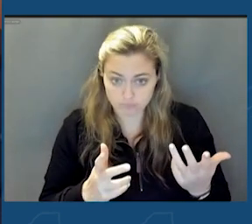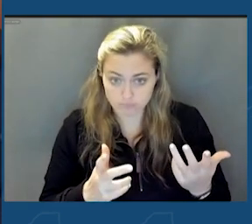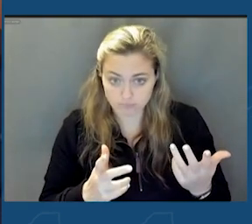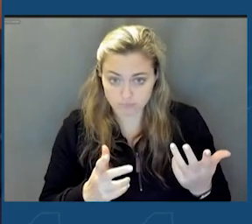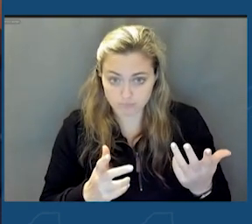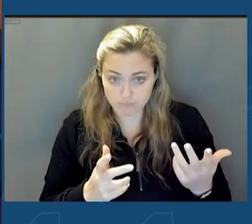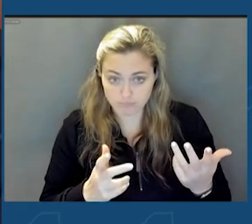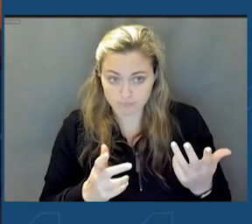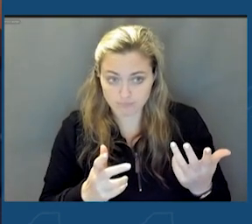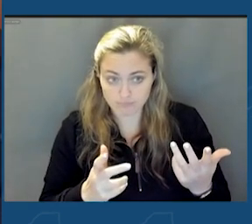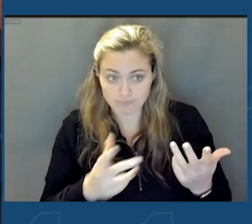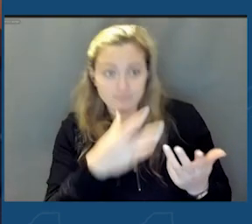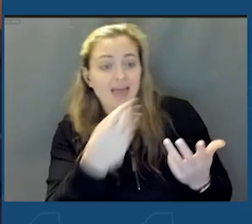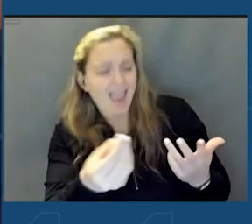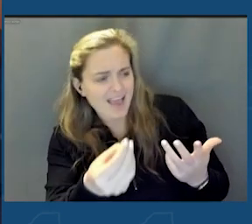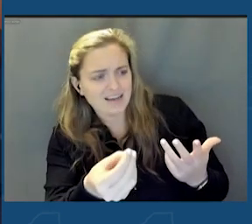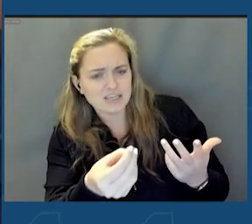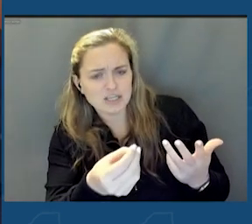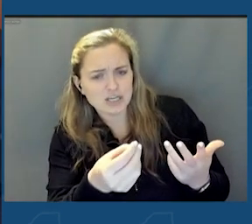And chopped cheese.